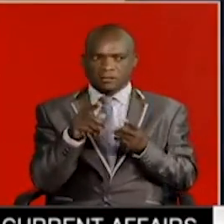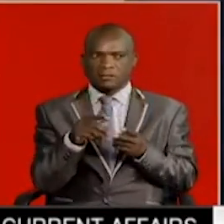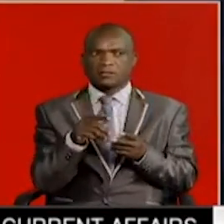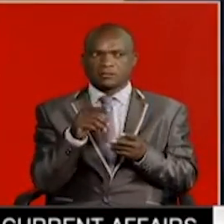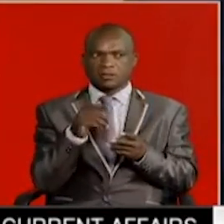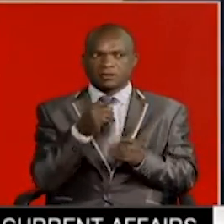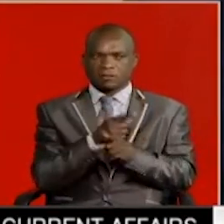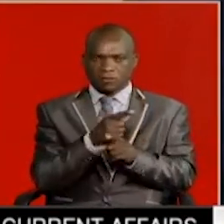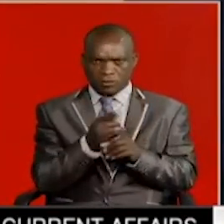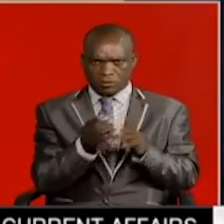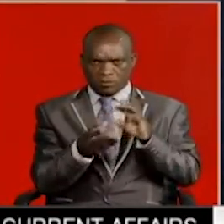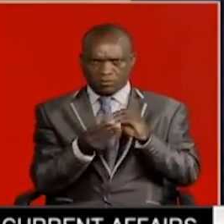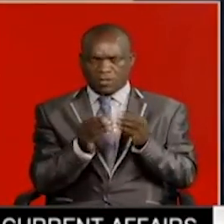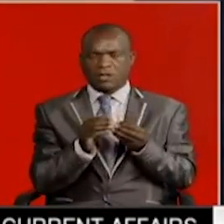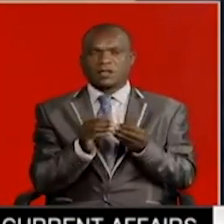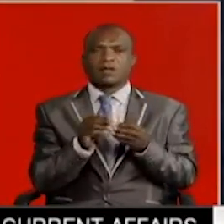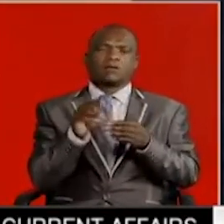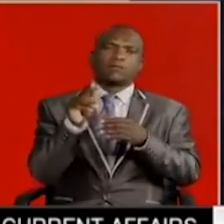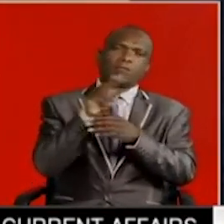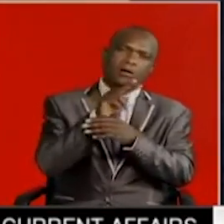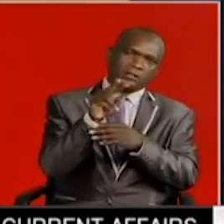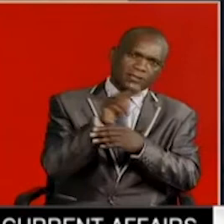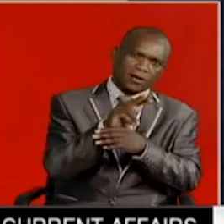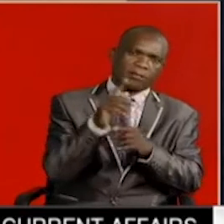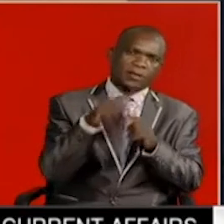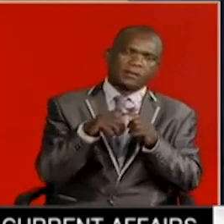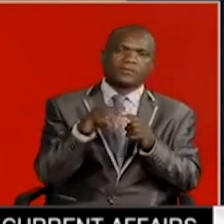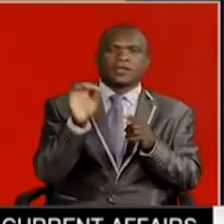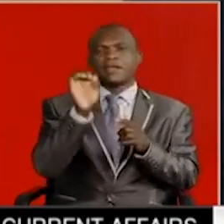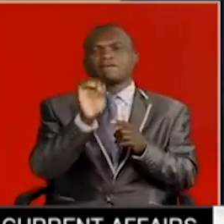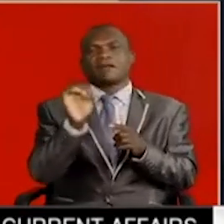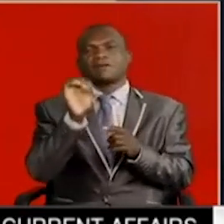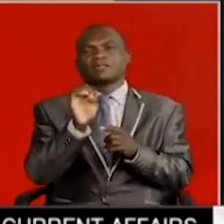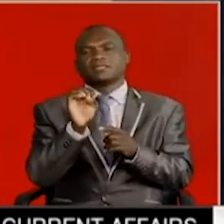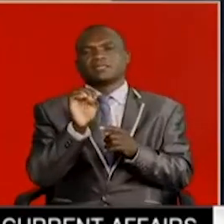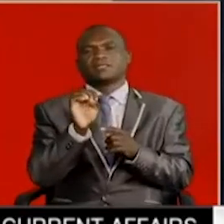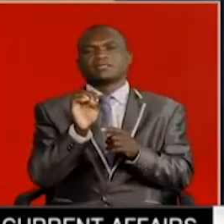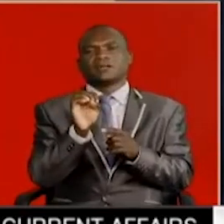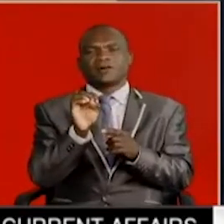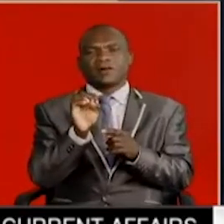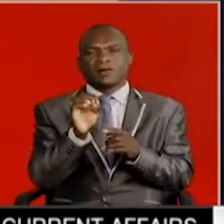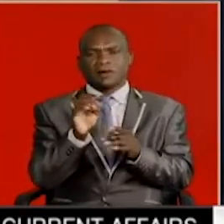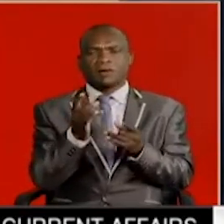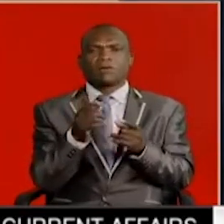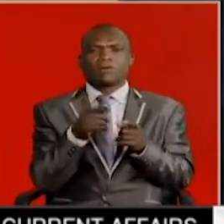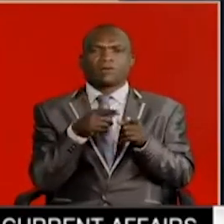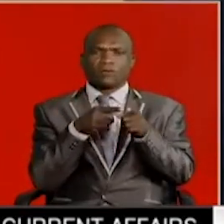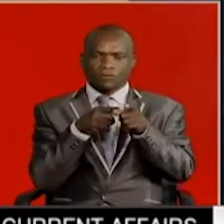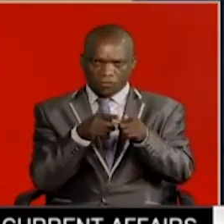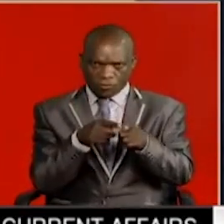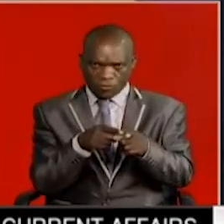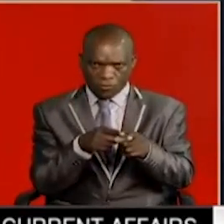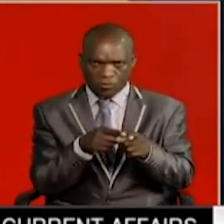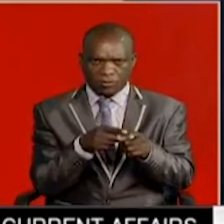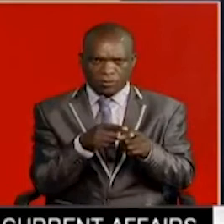development of monitoring and evaluation framework, ME, to guide planning